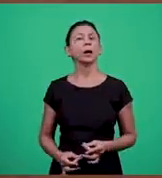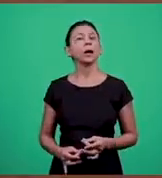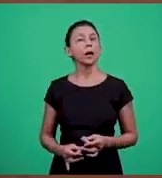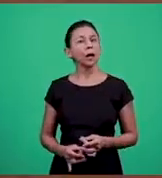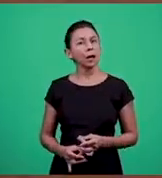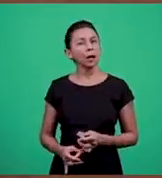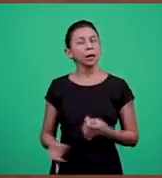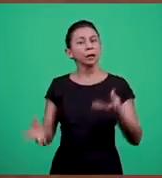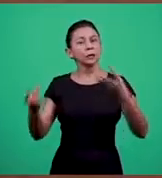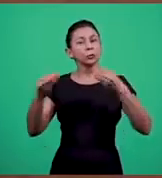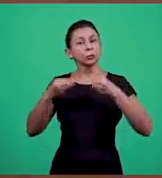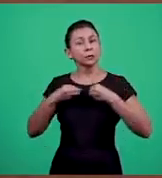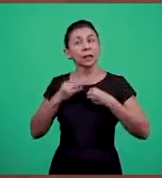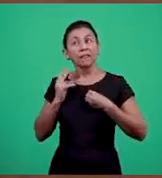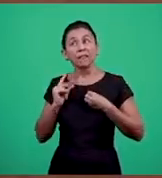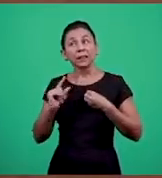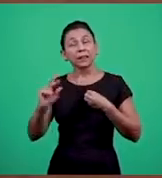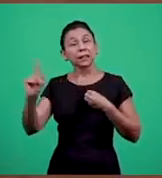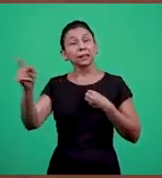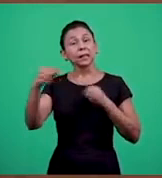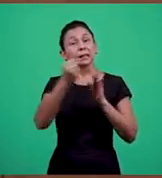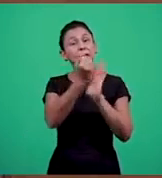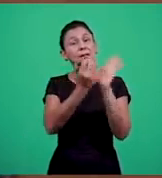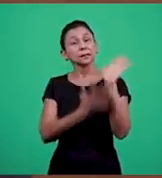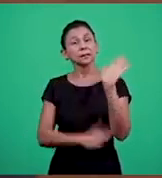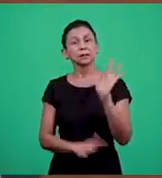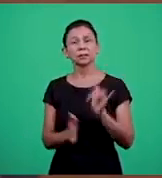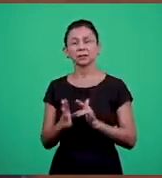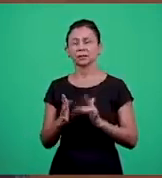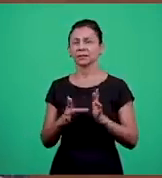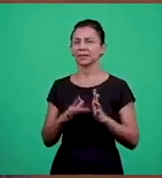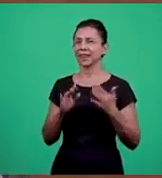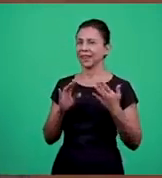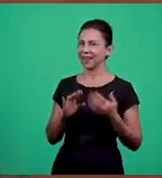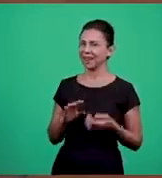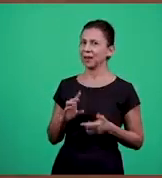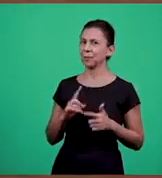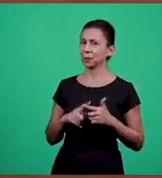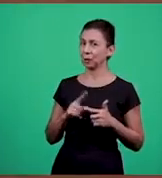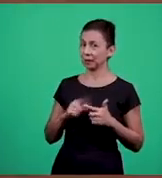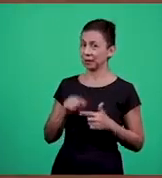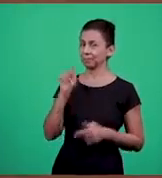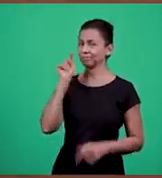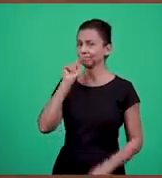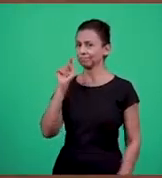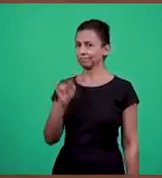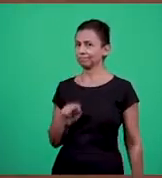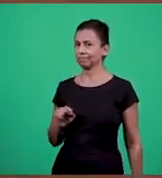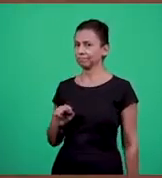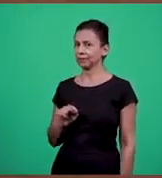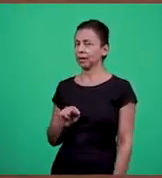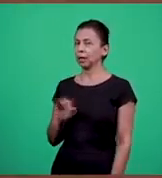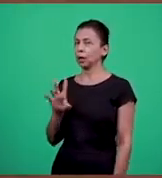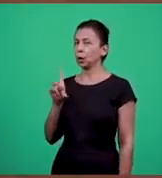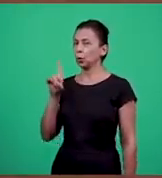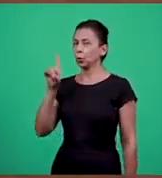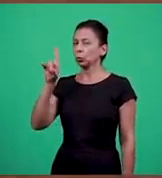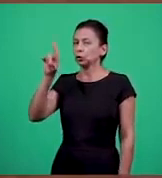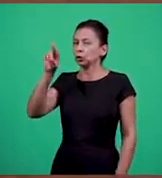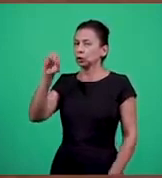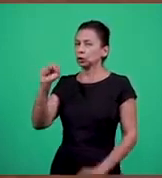of the blood of Jesus. And more importantly, the pleading of the blood of Jesus brings